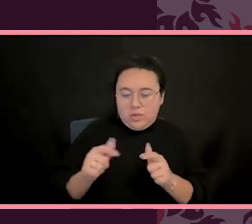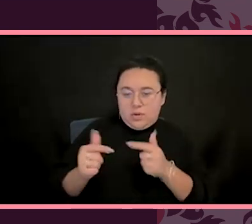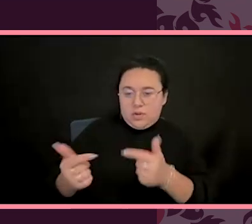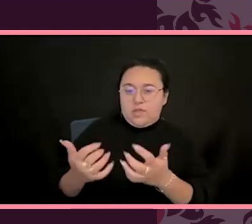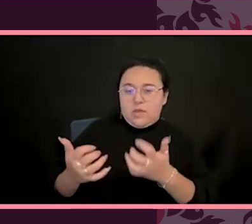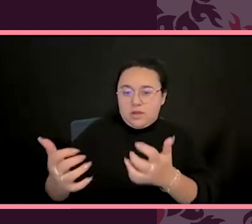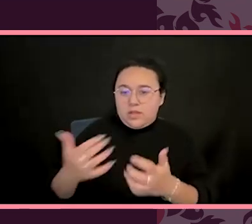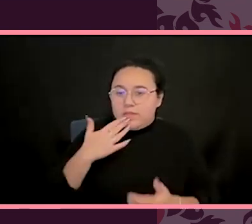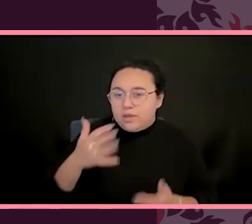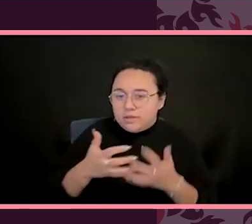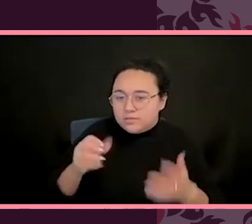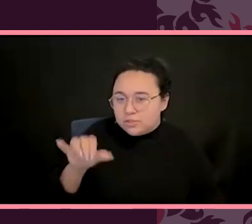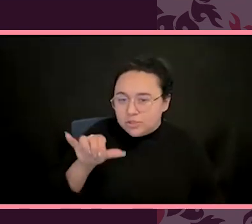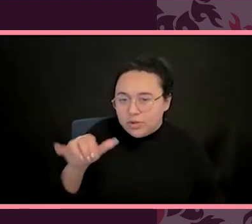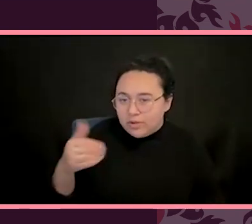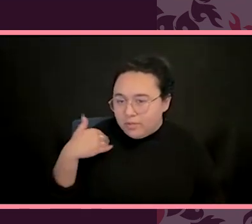thank you, Joy.